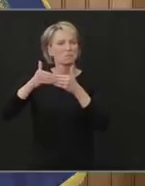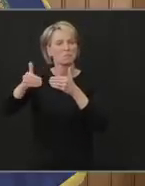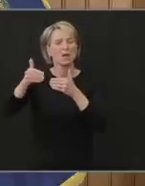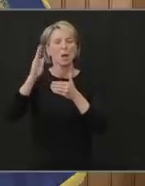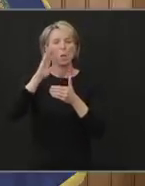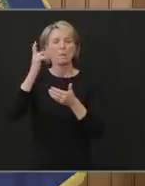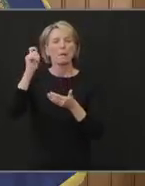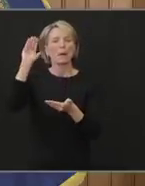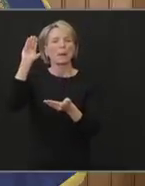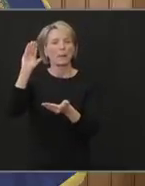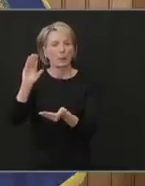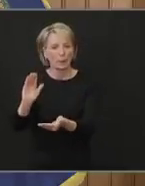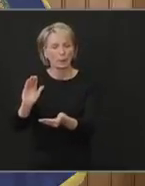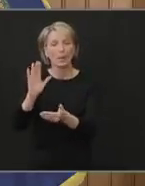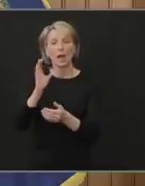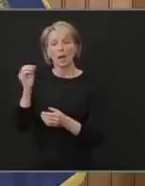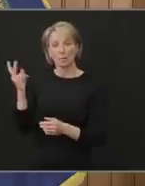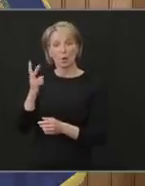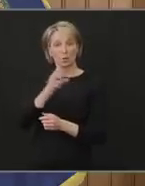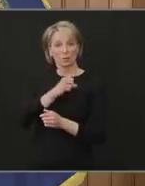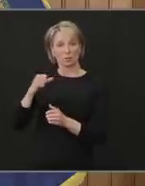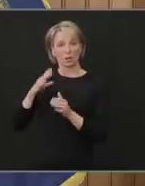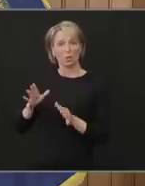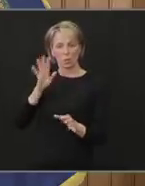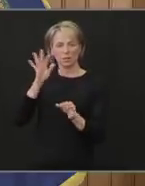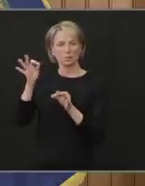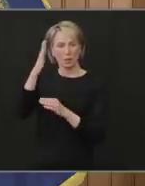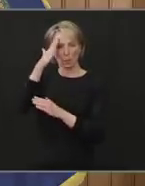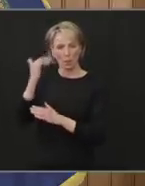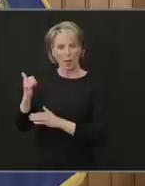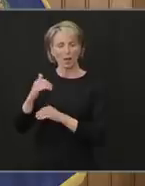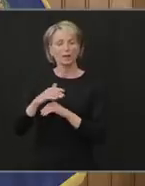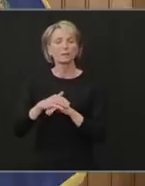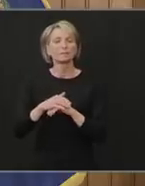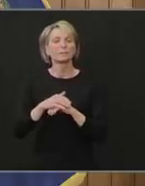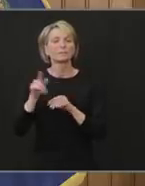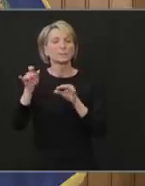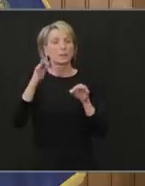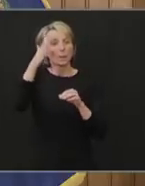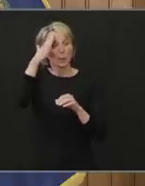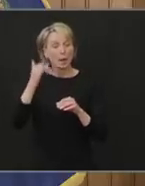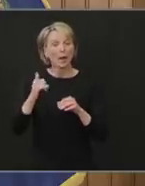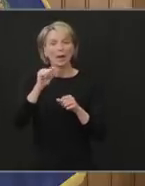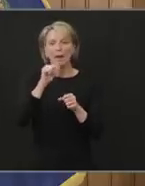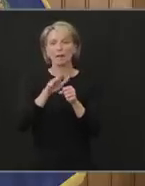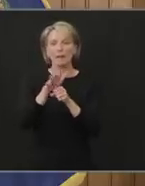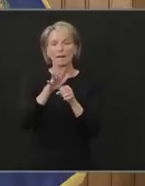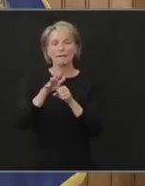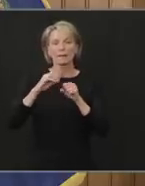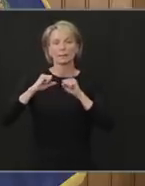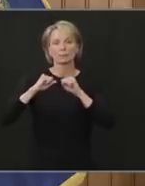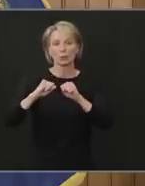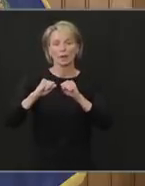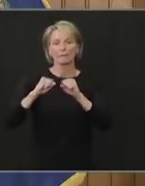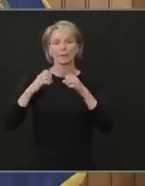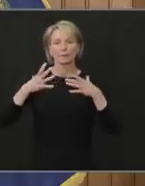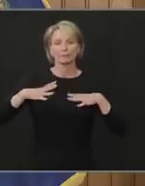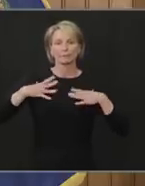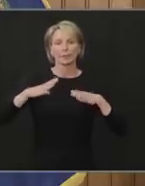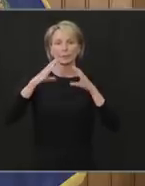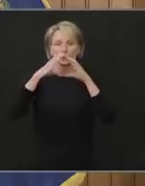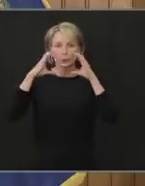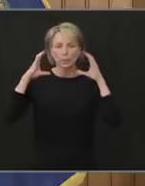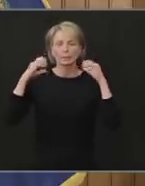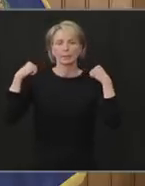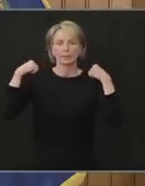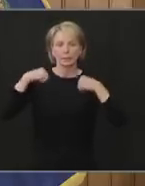can talk about that. In part, what they're saying is, given the shortage of PPE, the protective equipment, and the masks, we need